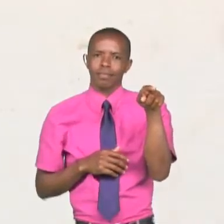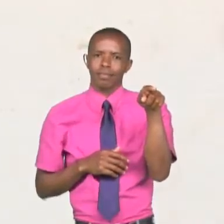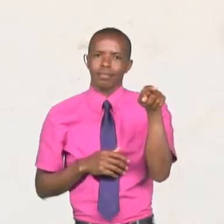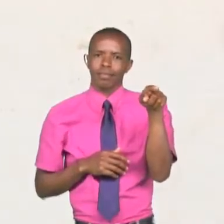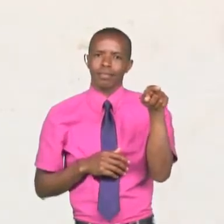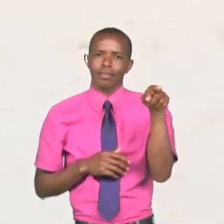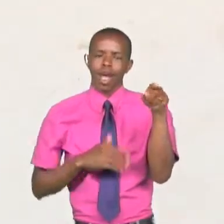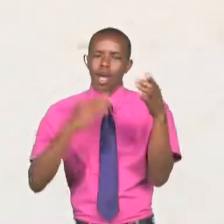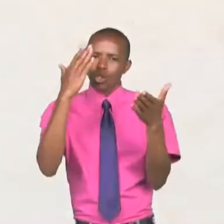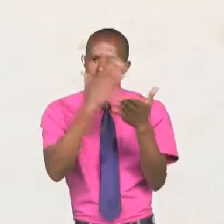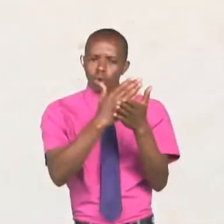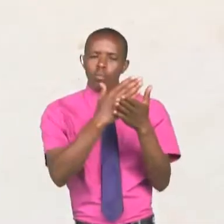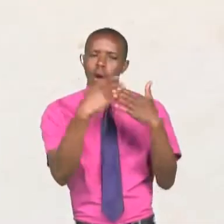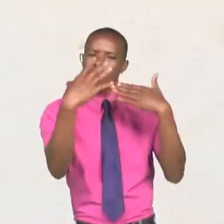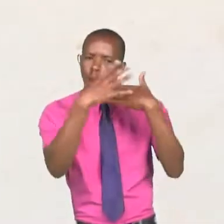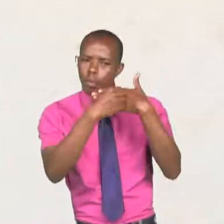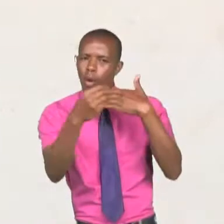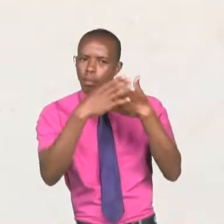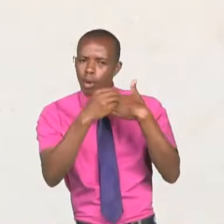stop copying me.